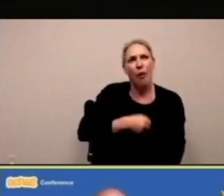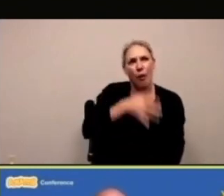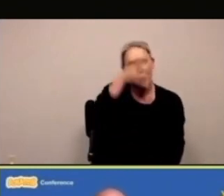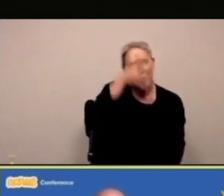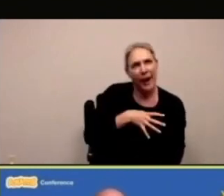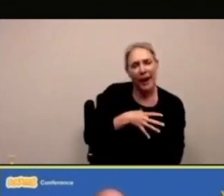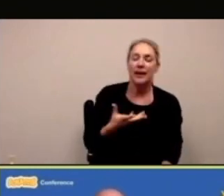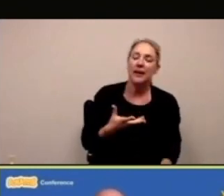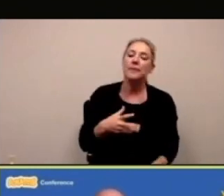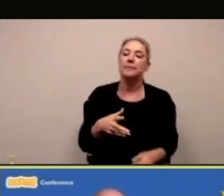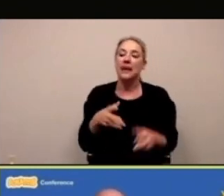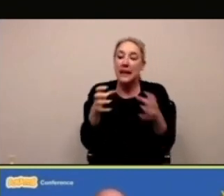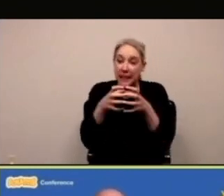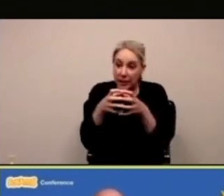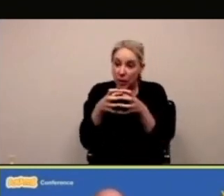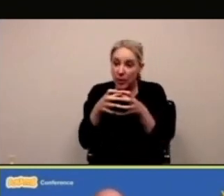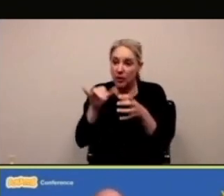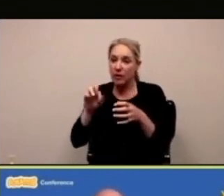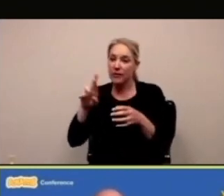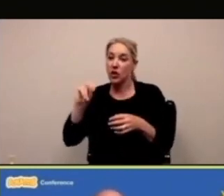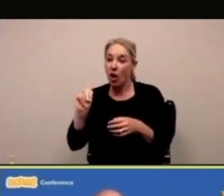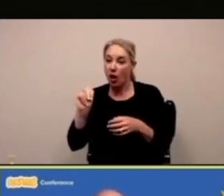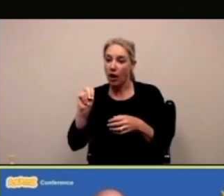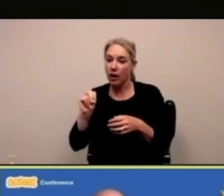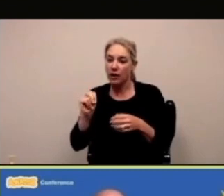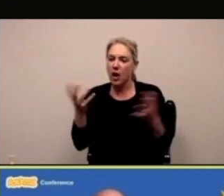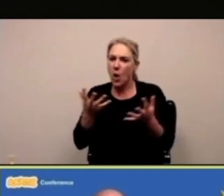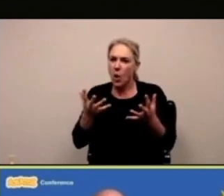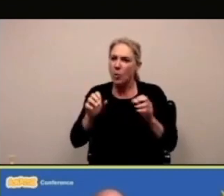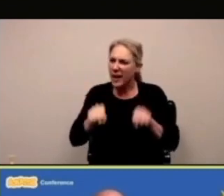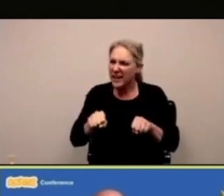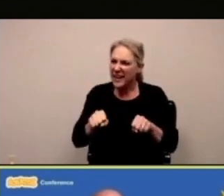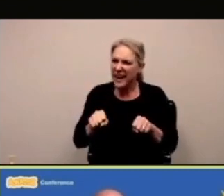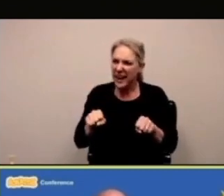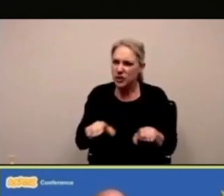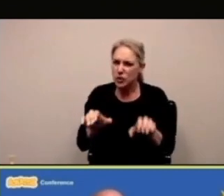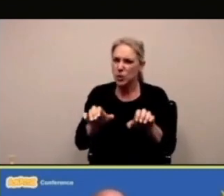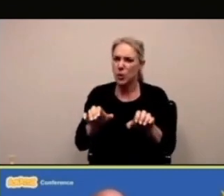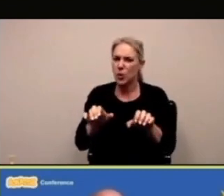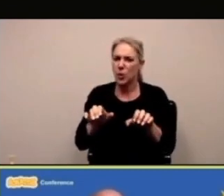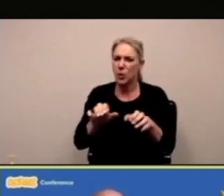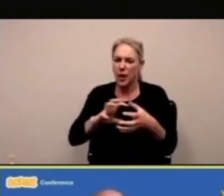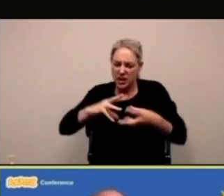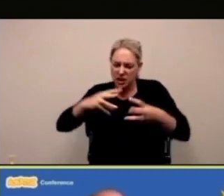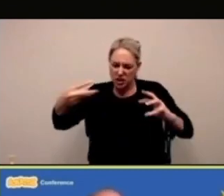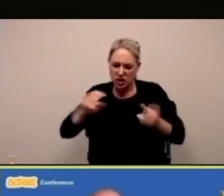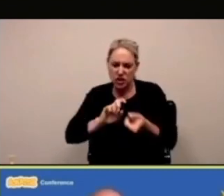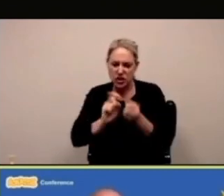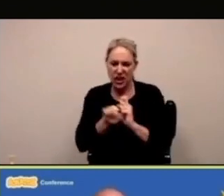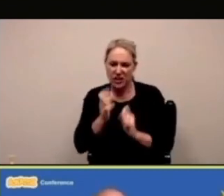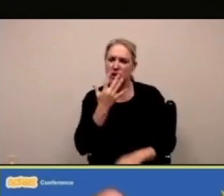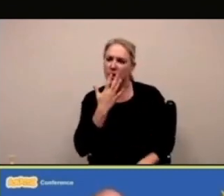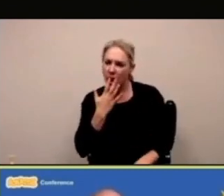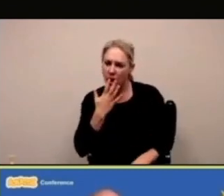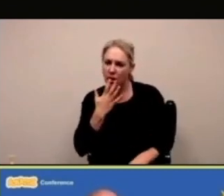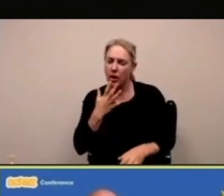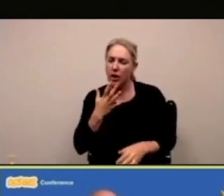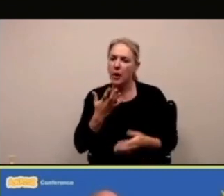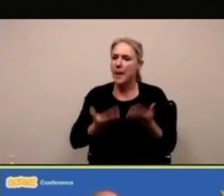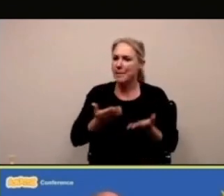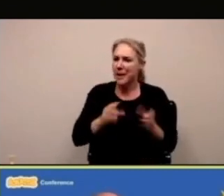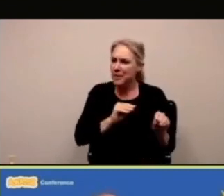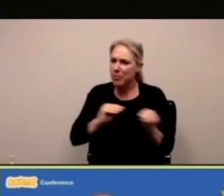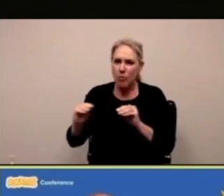little bundle of yarn, thinking about like, well, what can I do with this? Can I stretch it out? Can I maybe change the colors of it? Maybe animate it